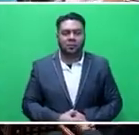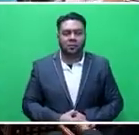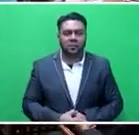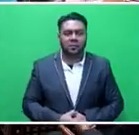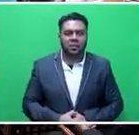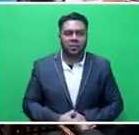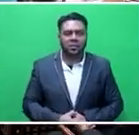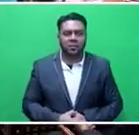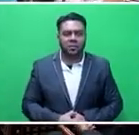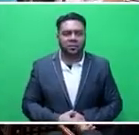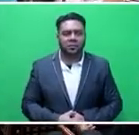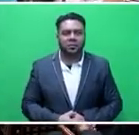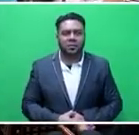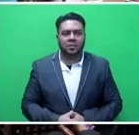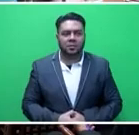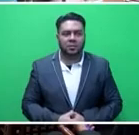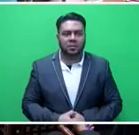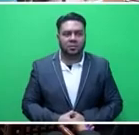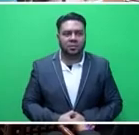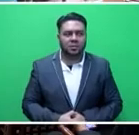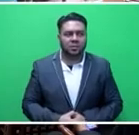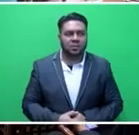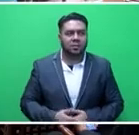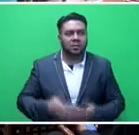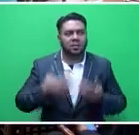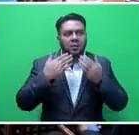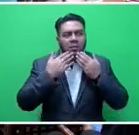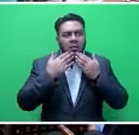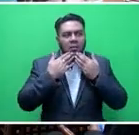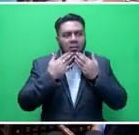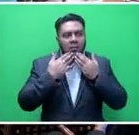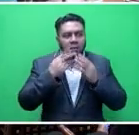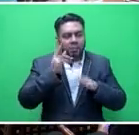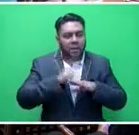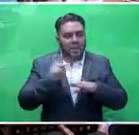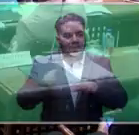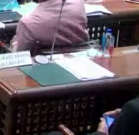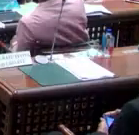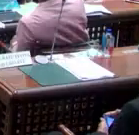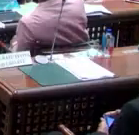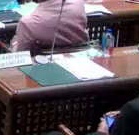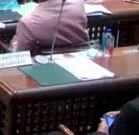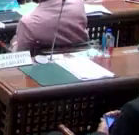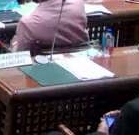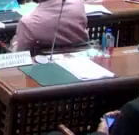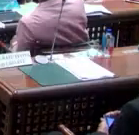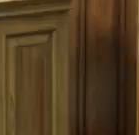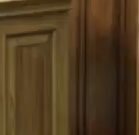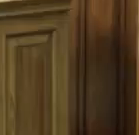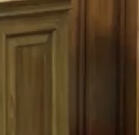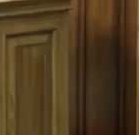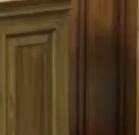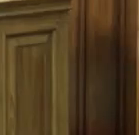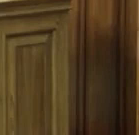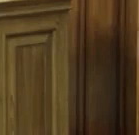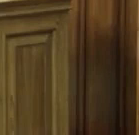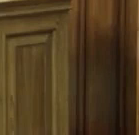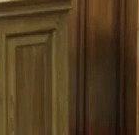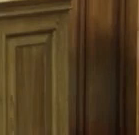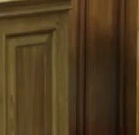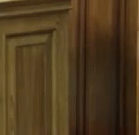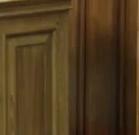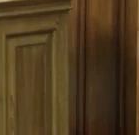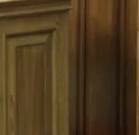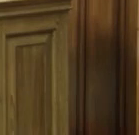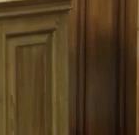Honourable members, the Parliament will now vote. The question is, pursuant to the resolution